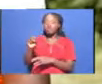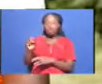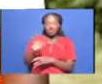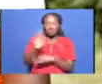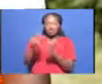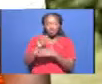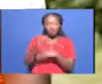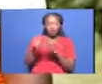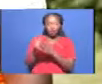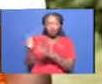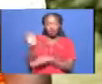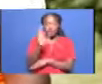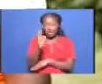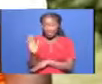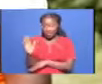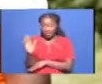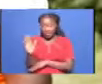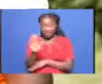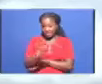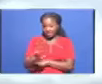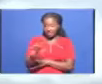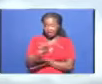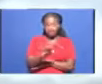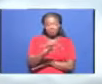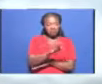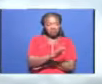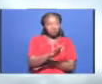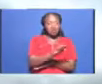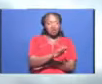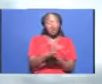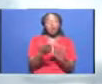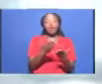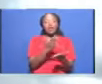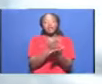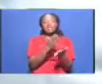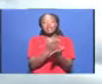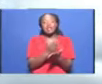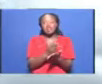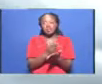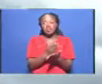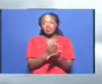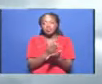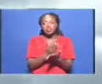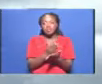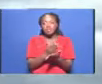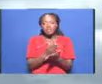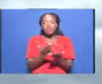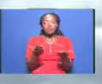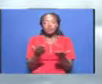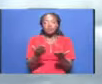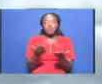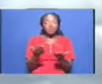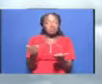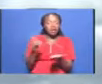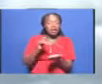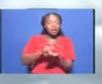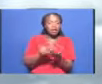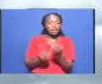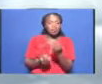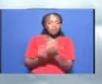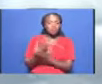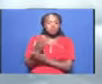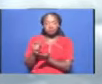including forested areas, to see where exactly we need to do this restoration. Because you'll find that